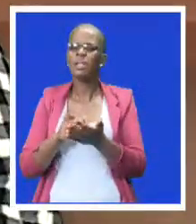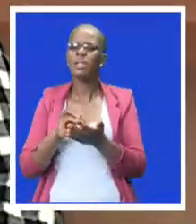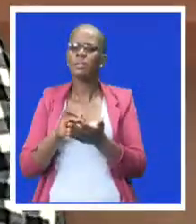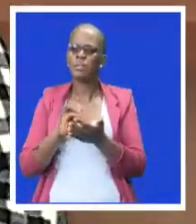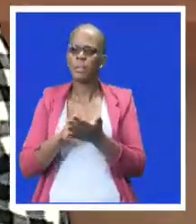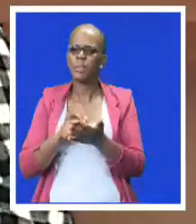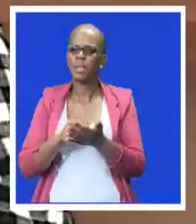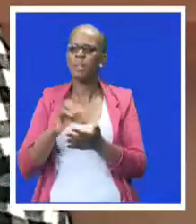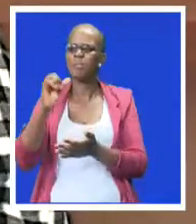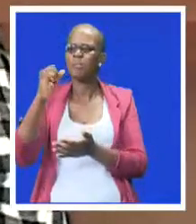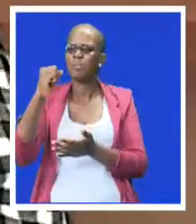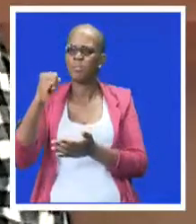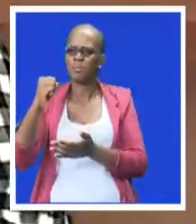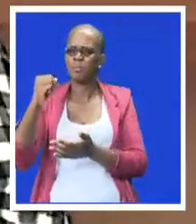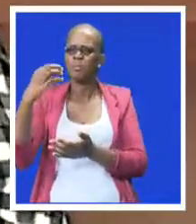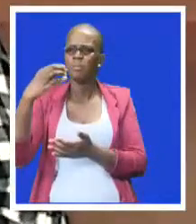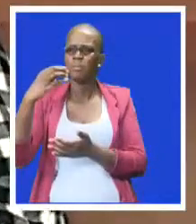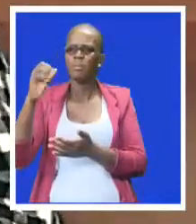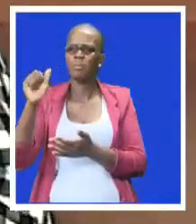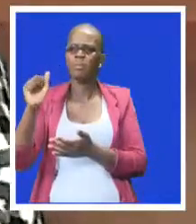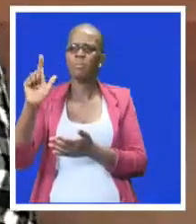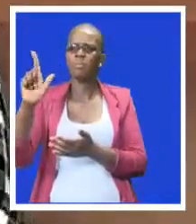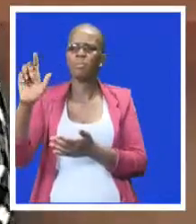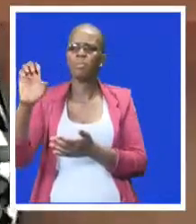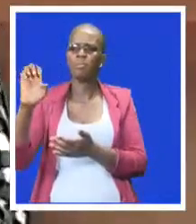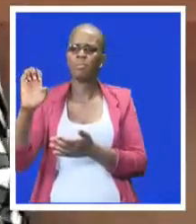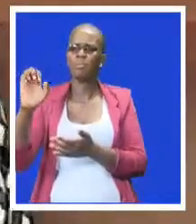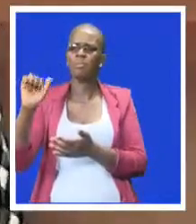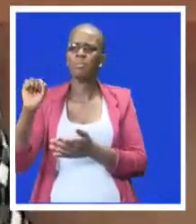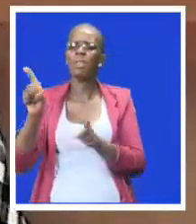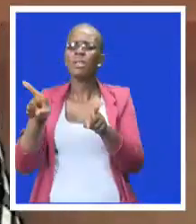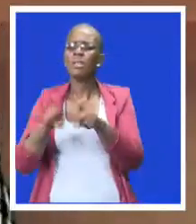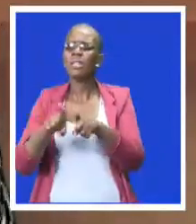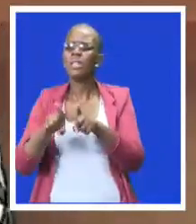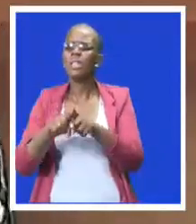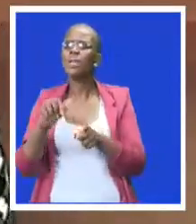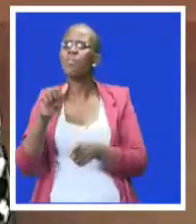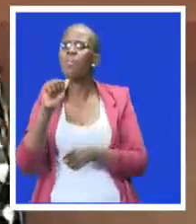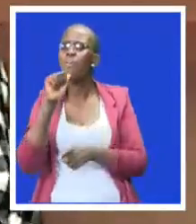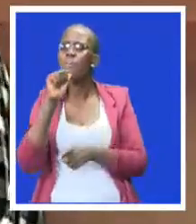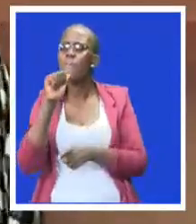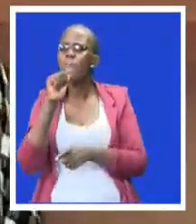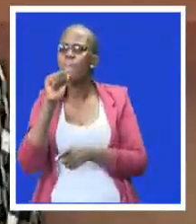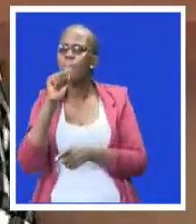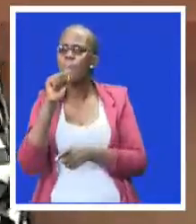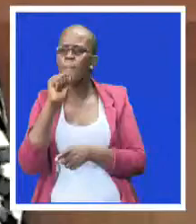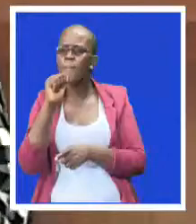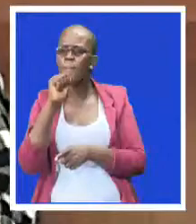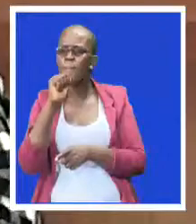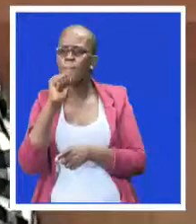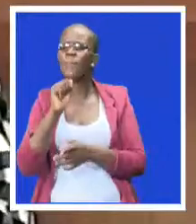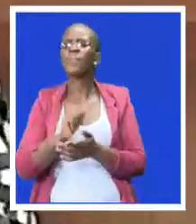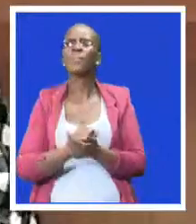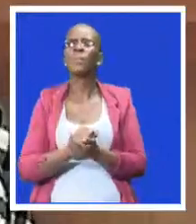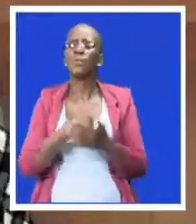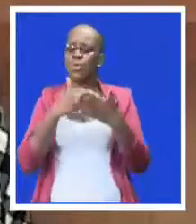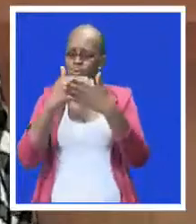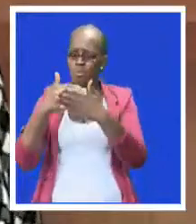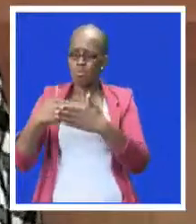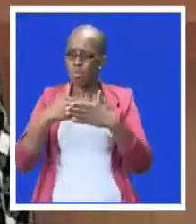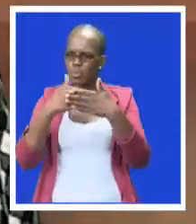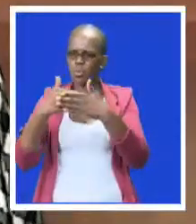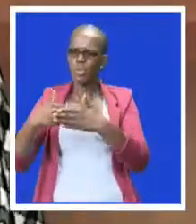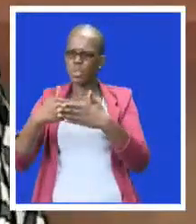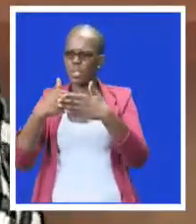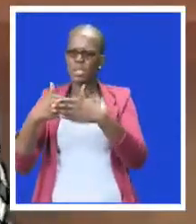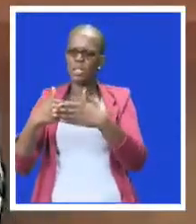just like the fish, the crocodile, and some have hard shells on them which protect them from getting harm from